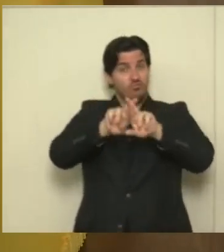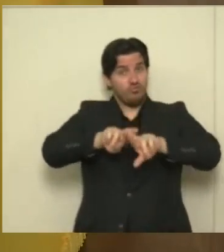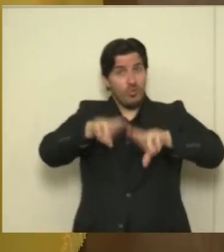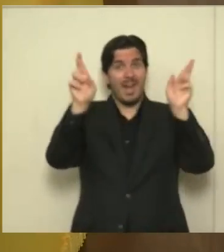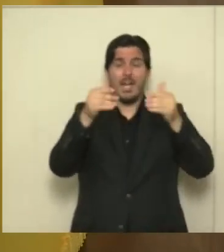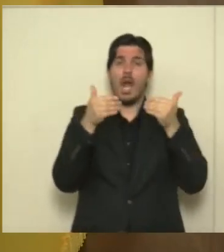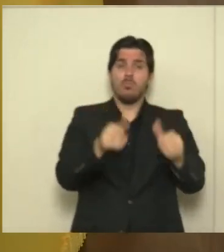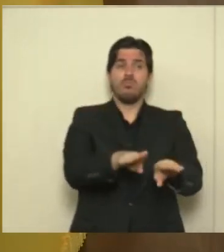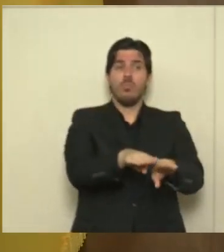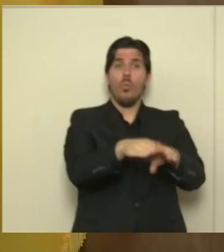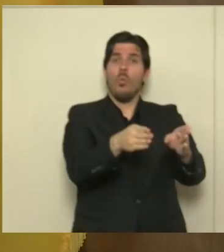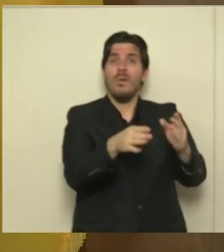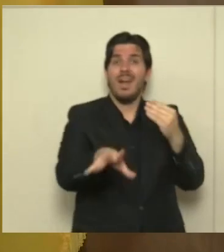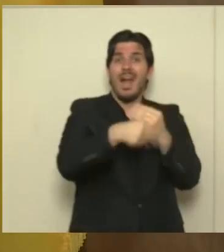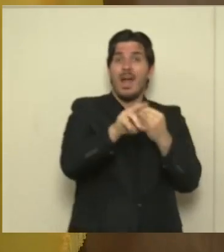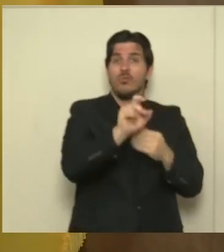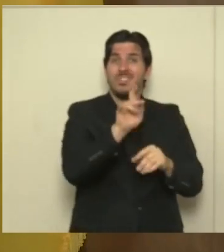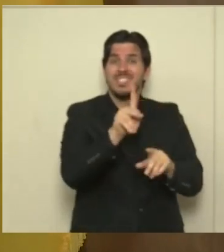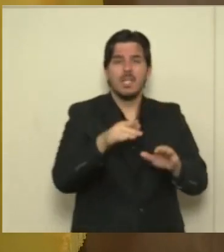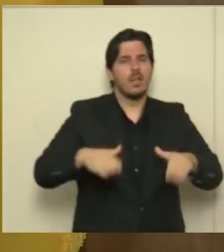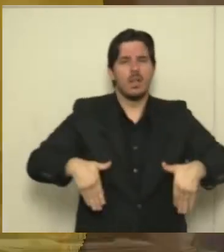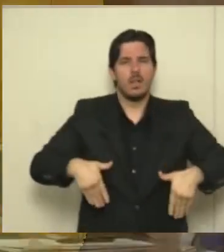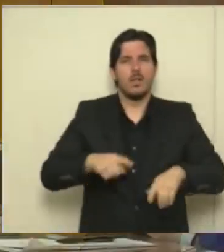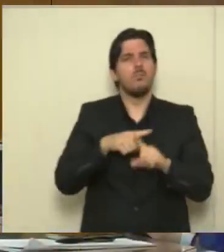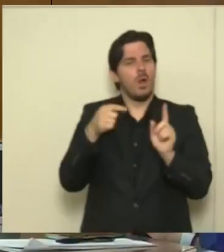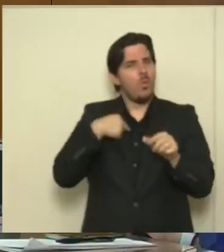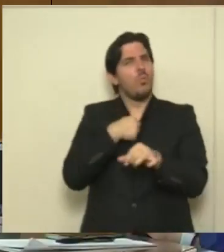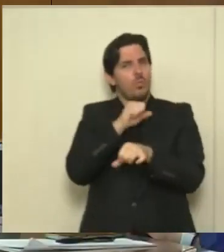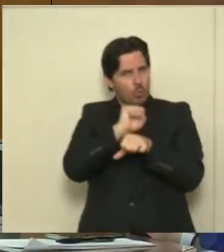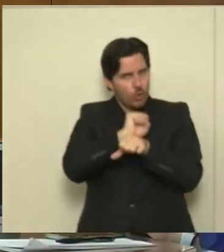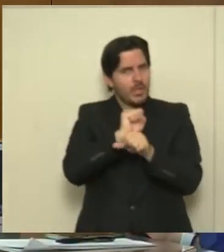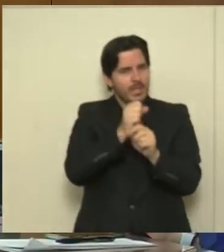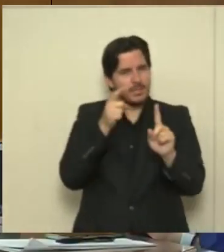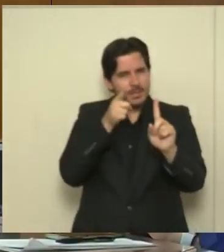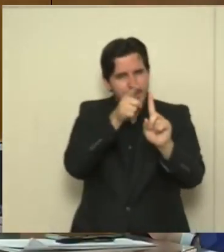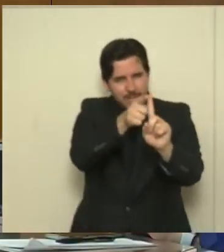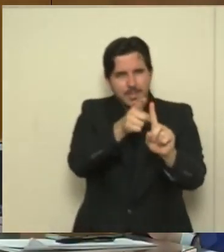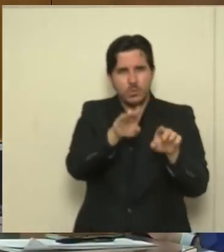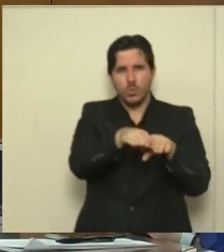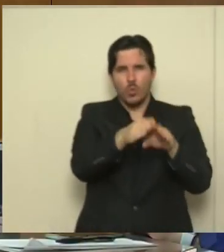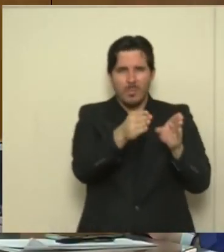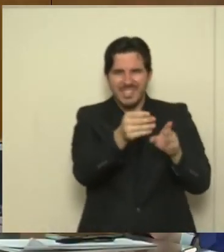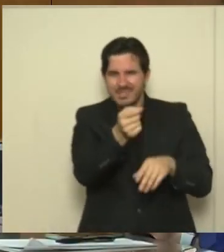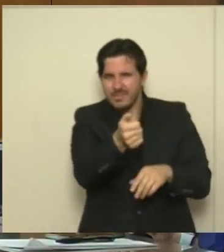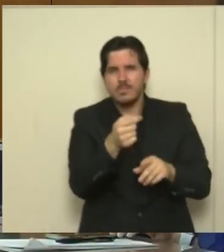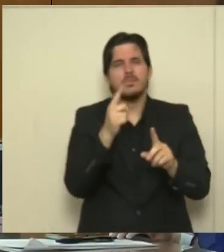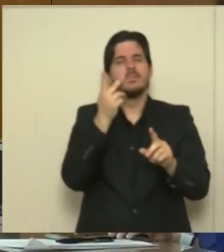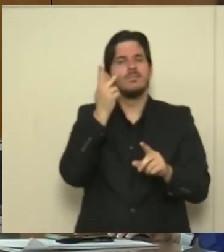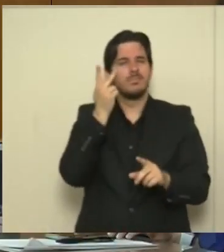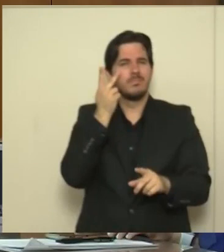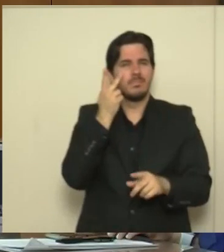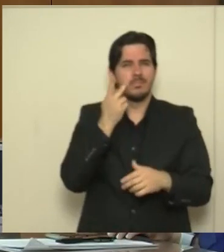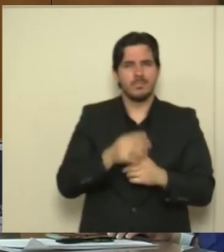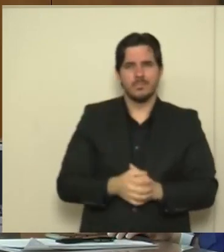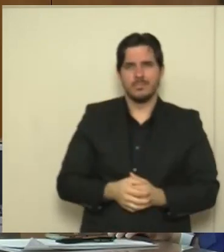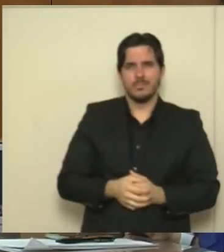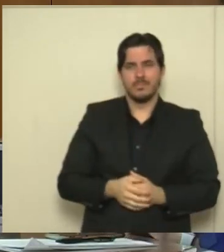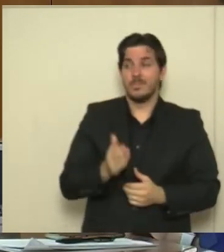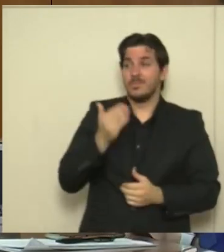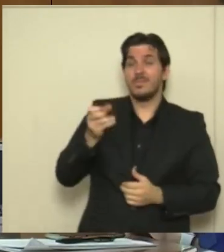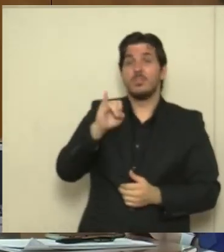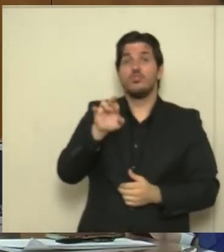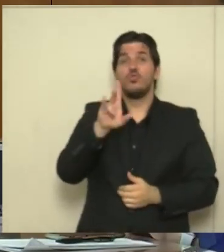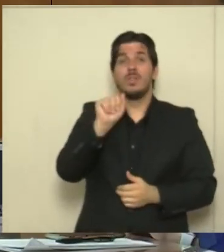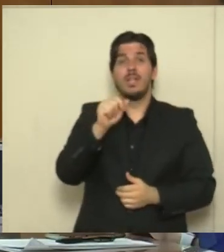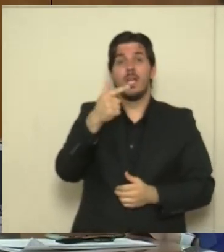diligently towards that end. Next question. Thank you, Governor. Next, I'll go to Julia Goldberg with the Santa Fe Reporter. Julia,